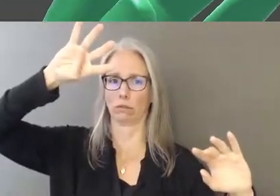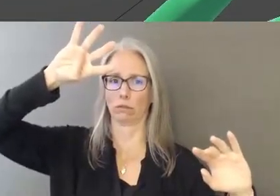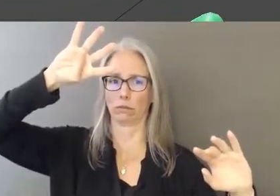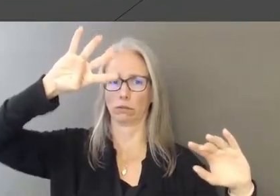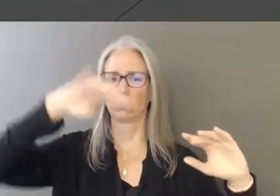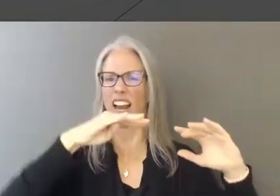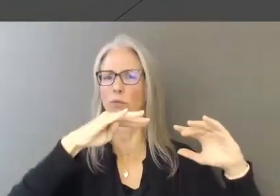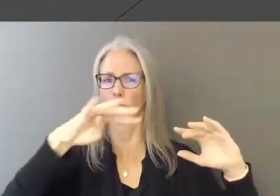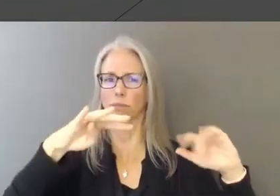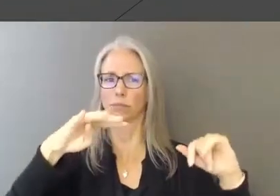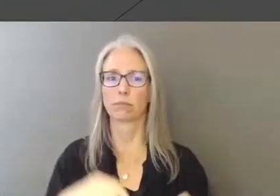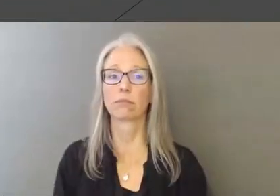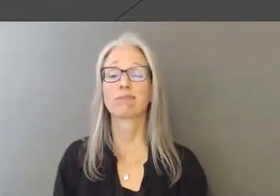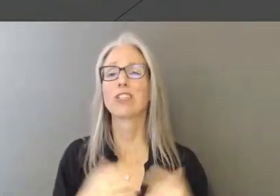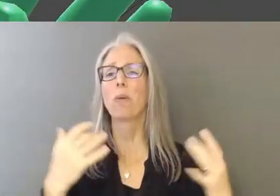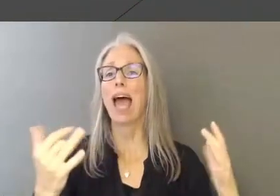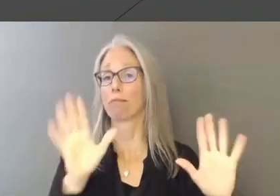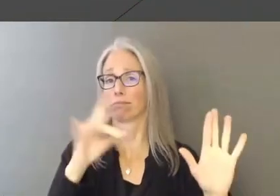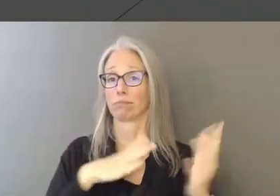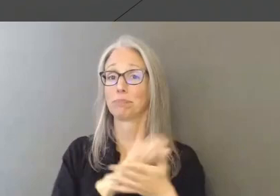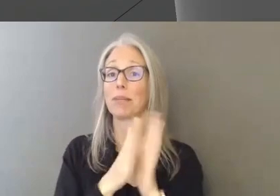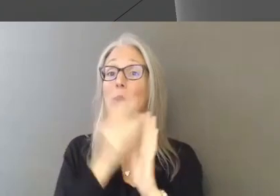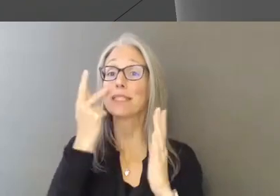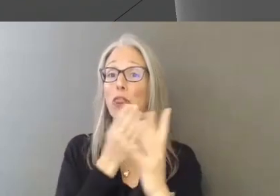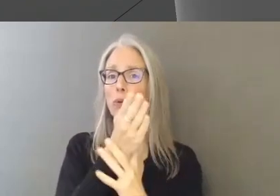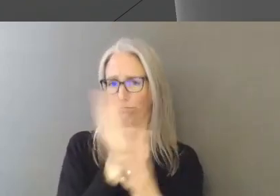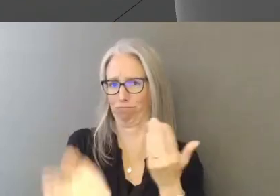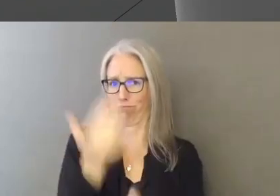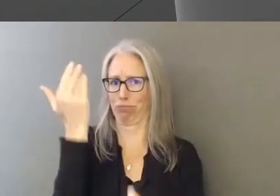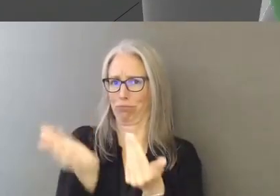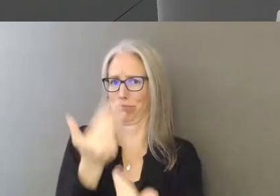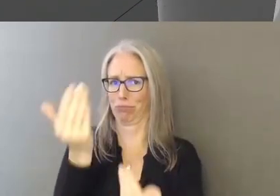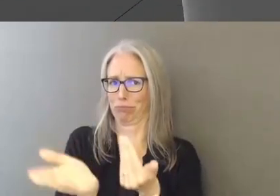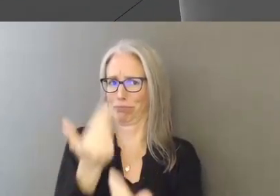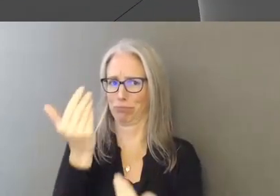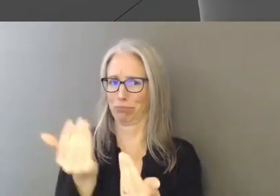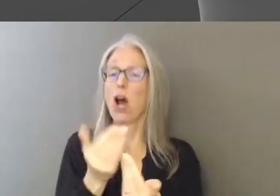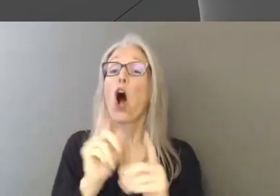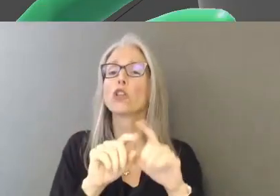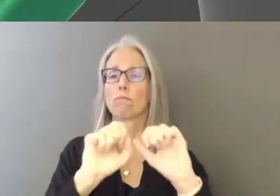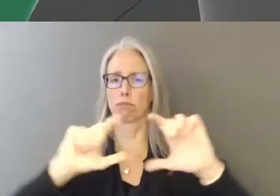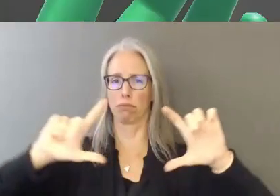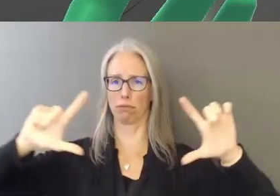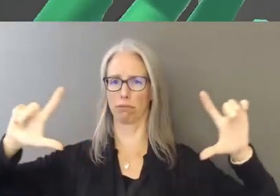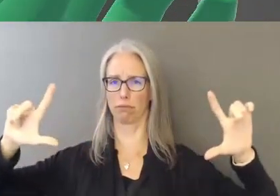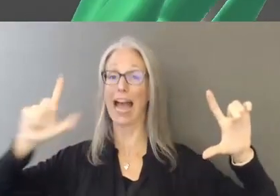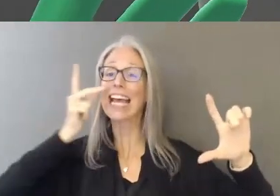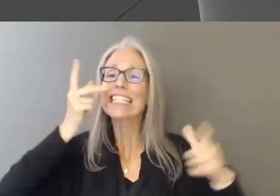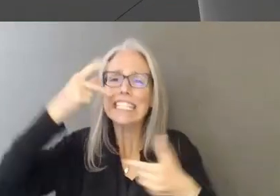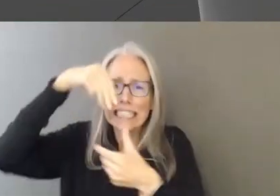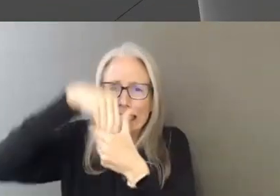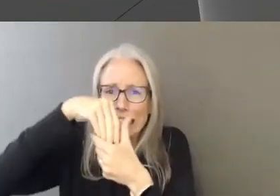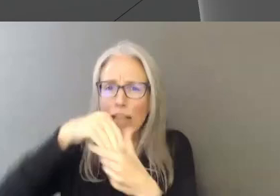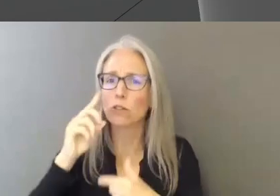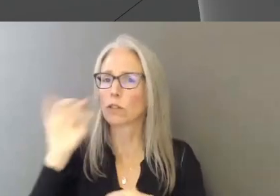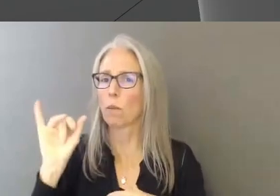see, so why don't we just turn the liver transparent? You can blow that up a little bit and kind of take a look at the anatomy inside.